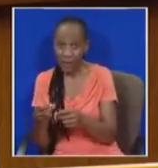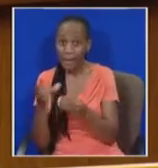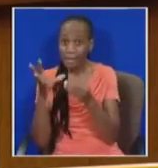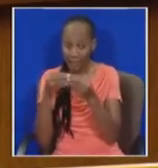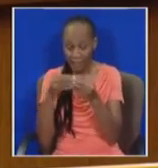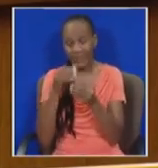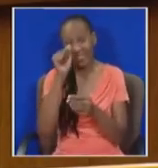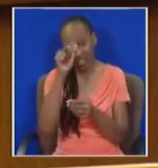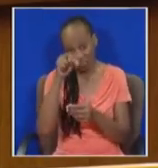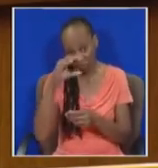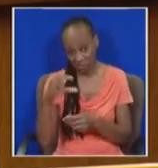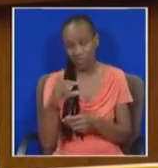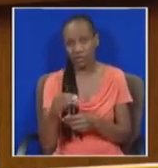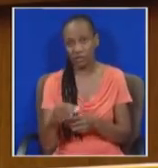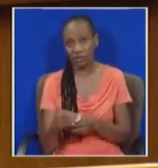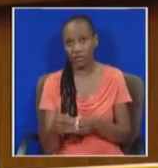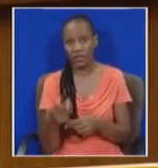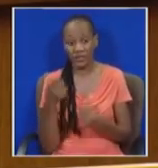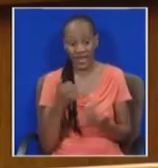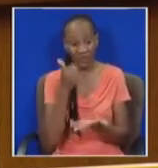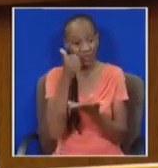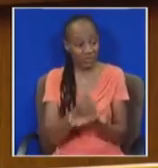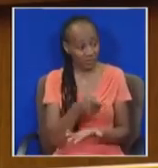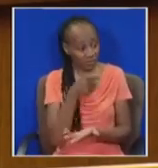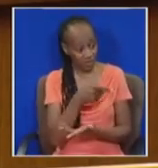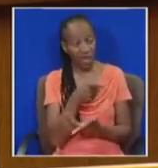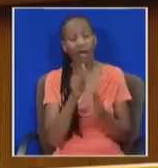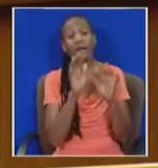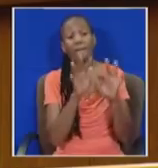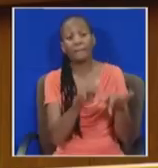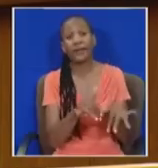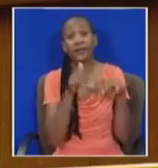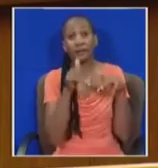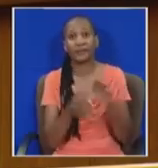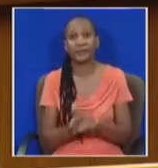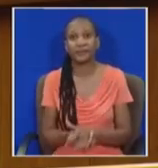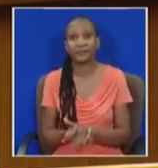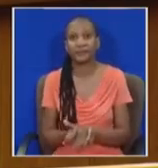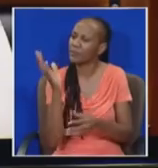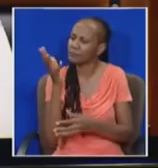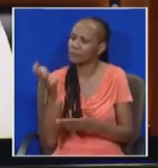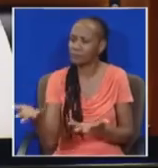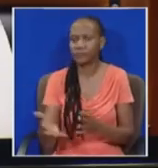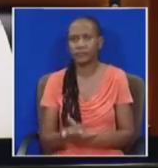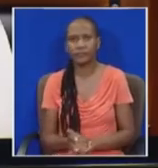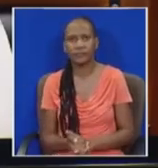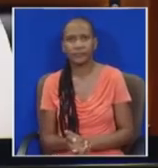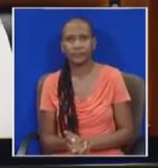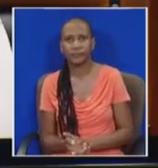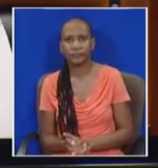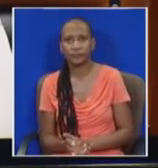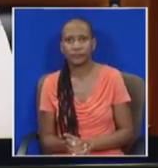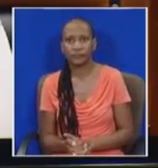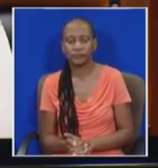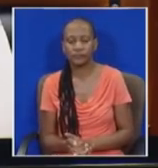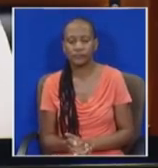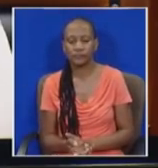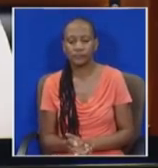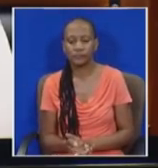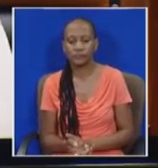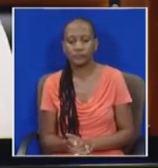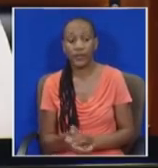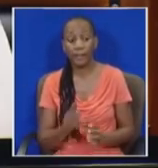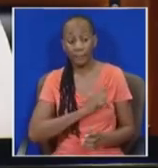of the ANC who sit comfortably in the benches of this House today. We would like